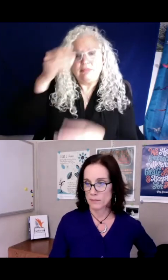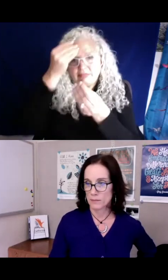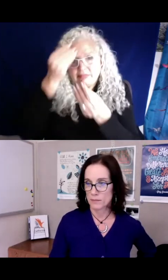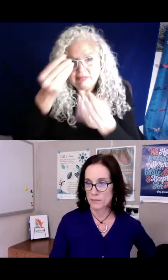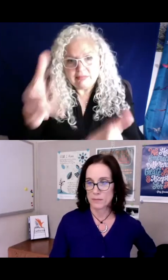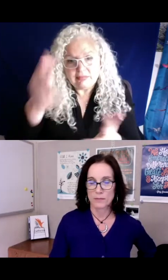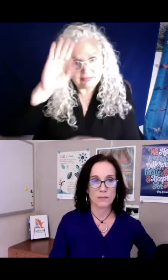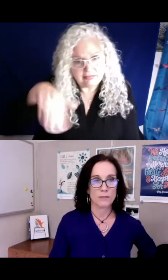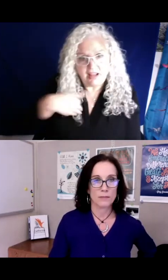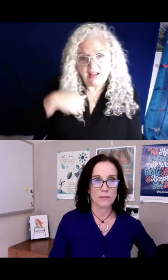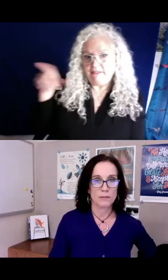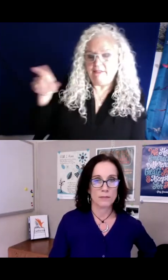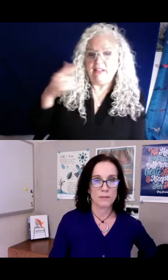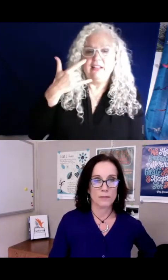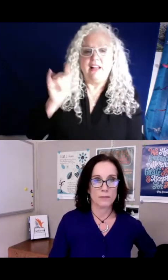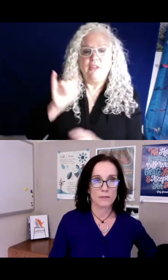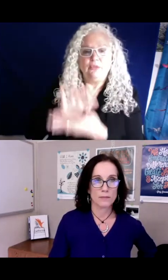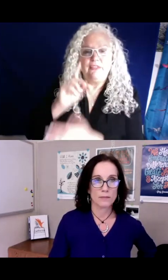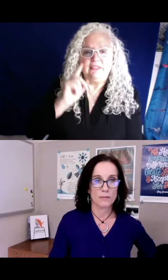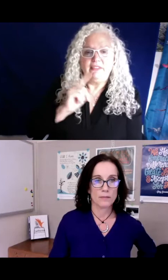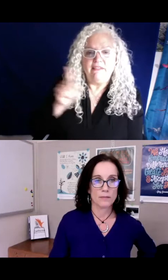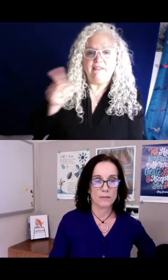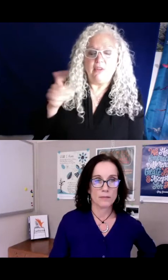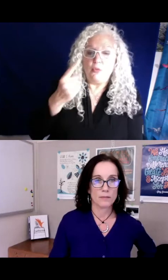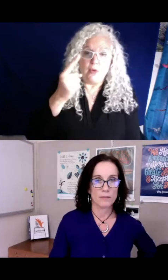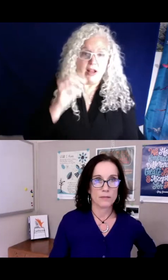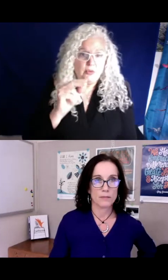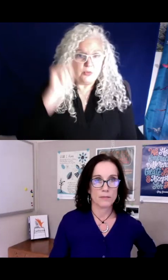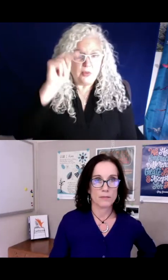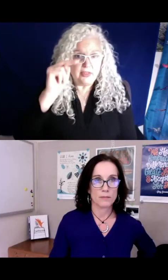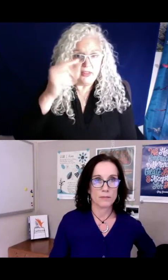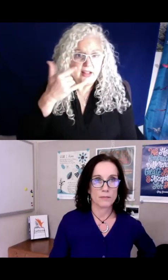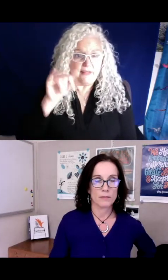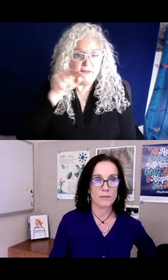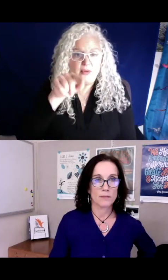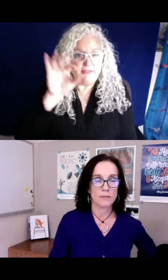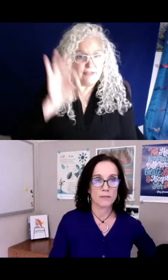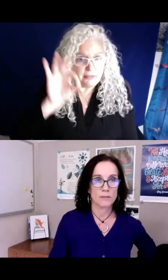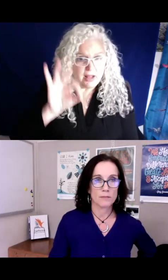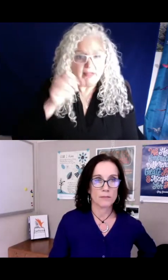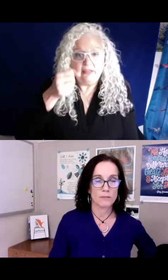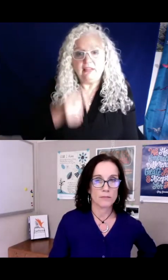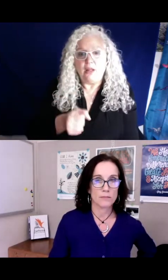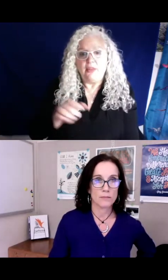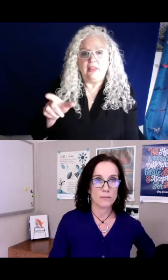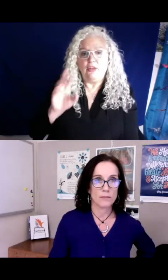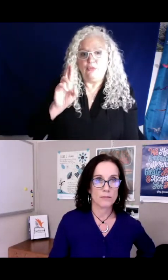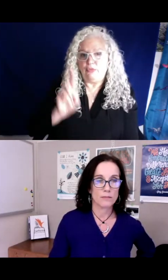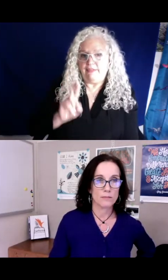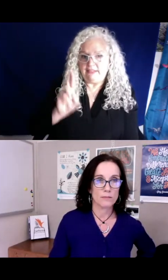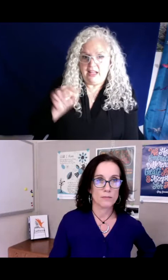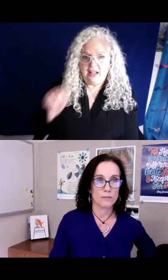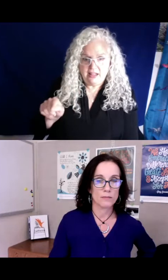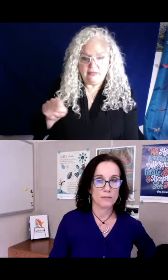IEP meeting, they must inform you that California School for the Deaf is an option. There's one in Northern California in